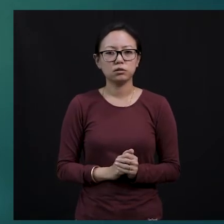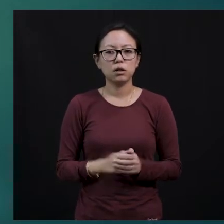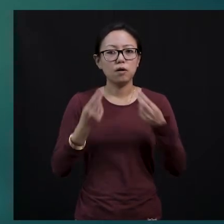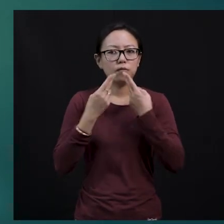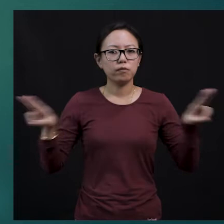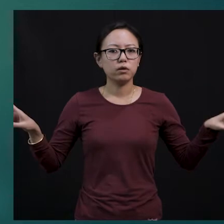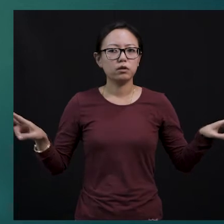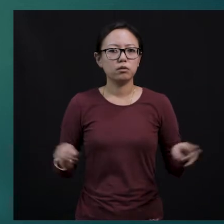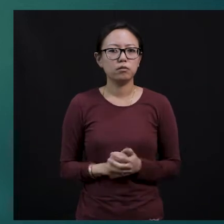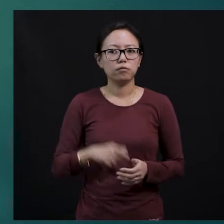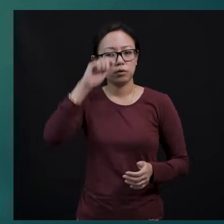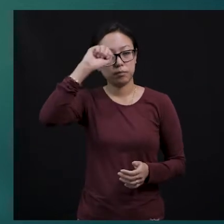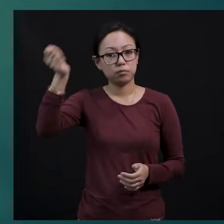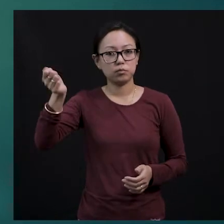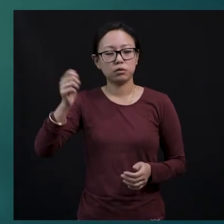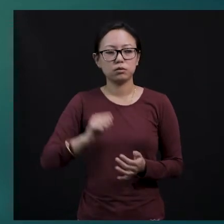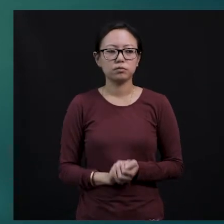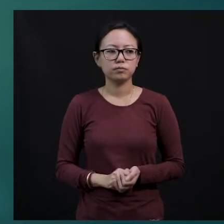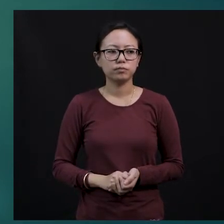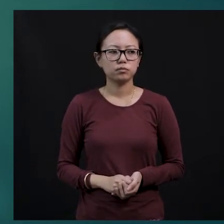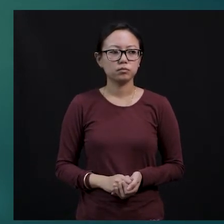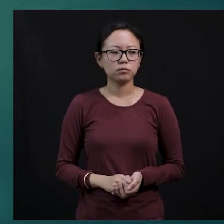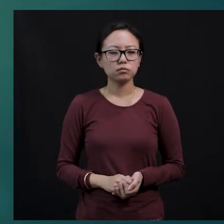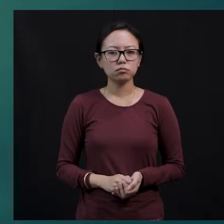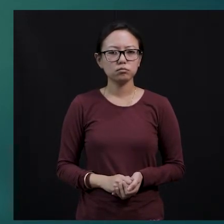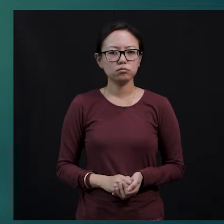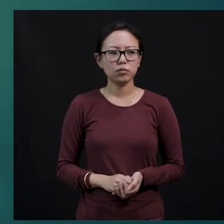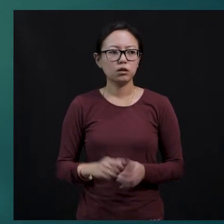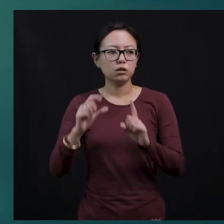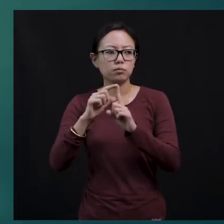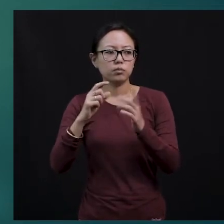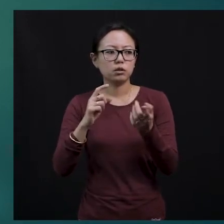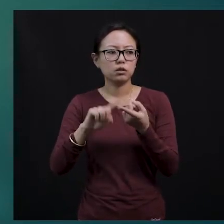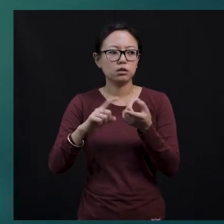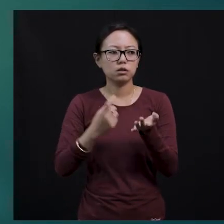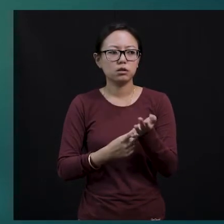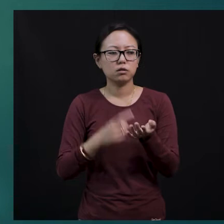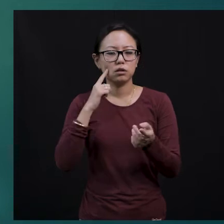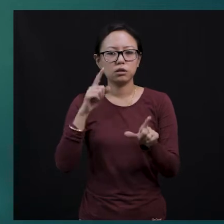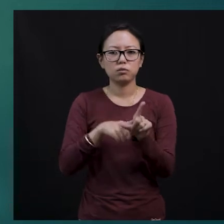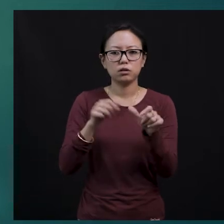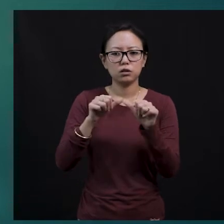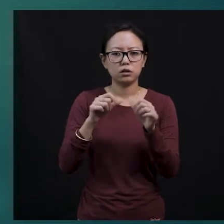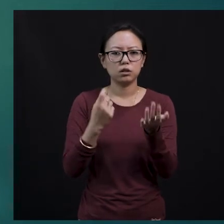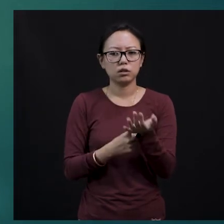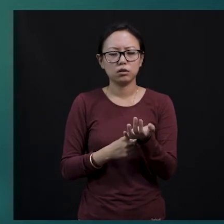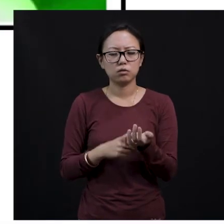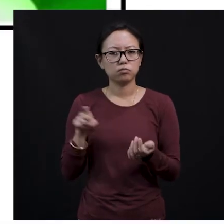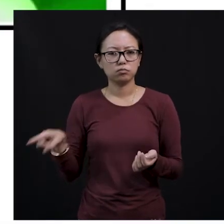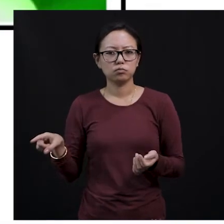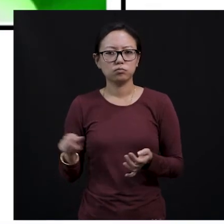Periyar is one of the founder of modern Tamil Nadu, and he's still very, very relevant in the Tamil Nadu